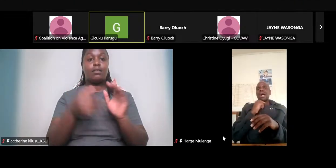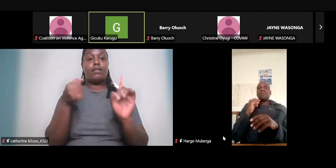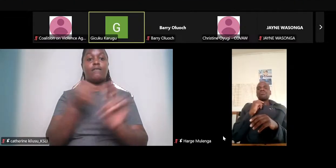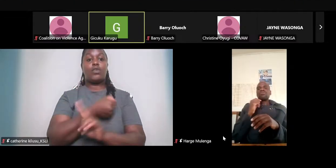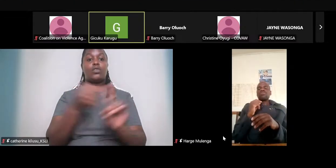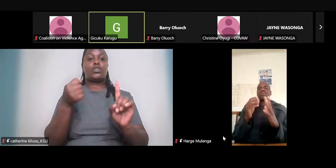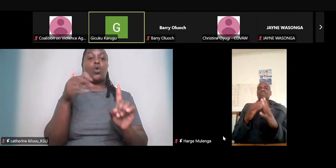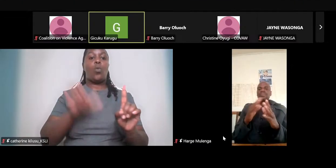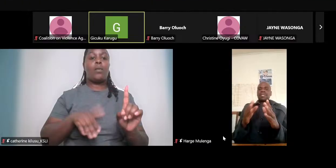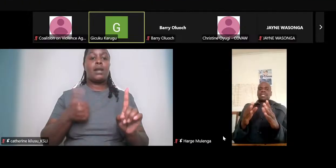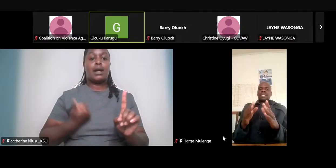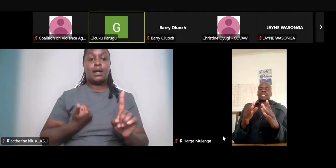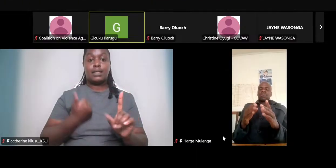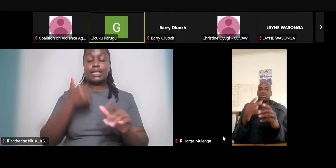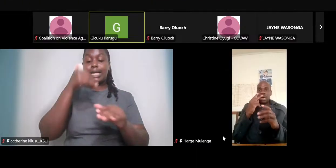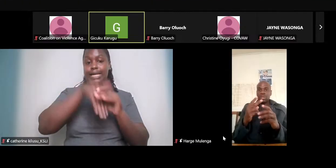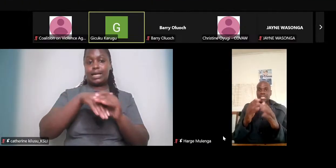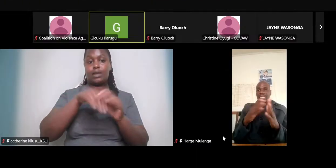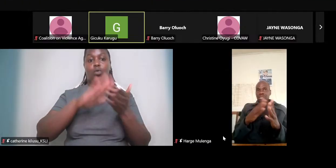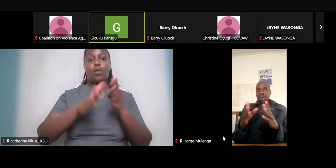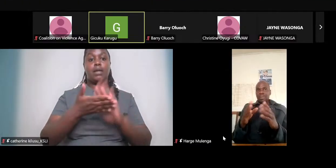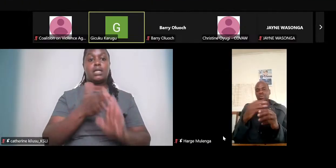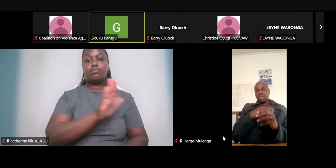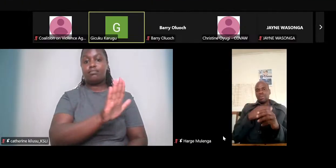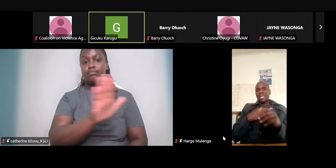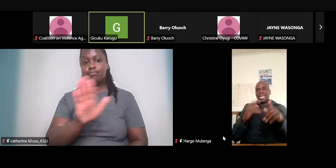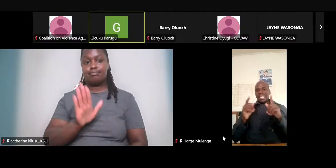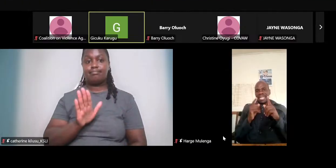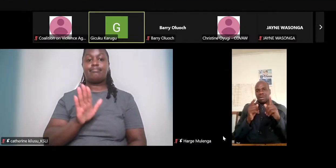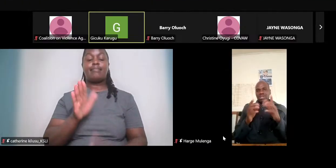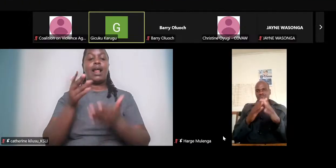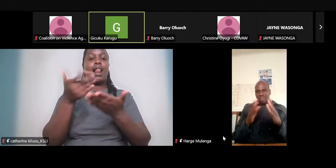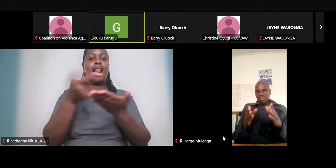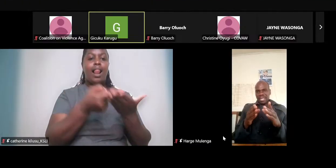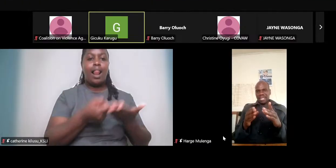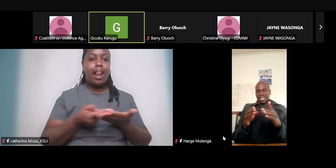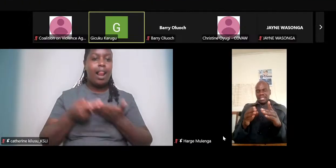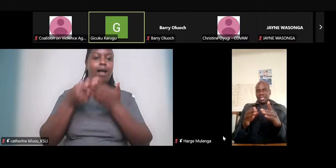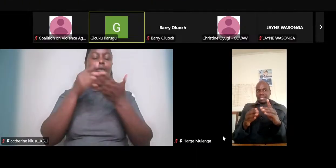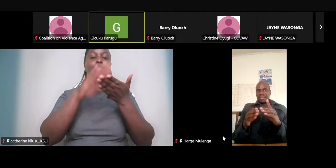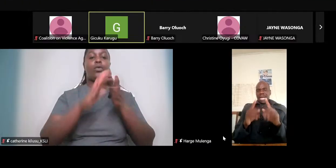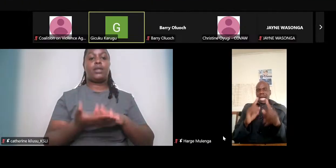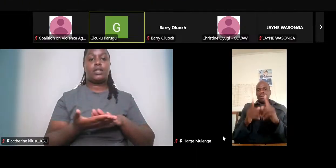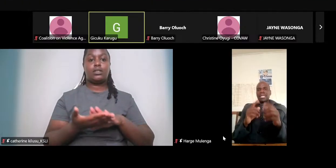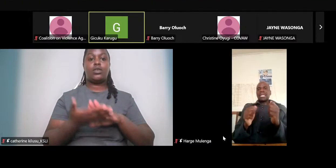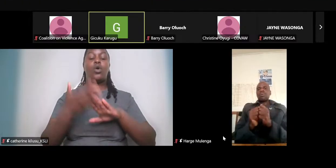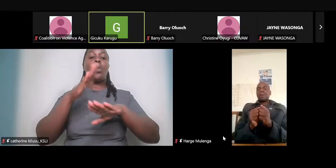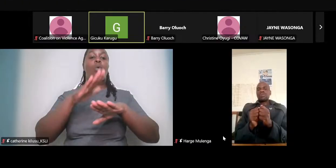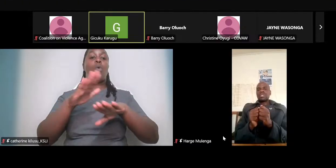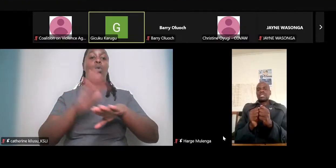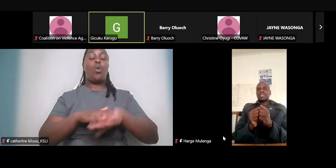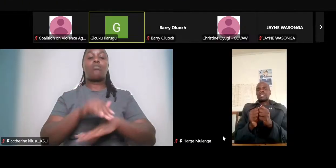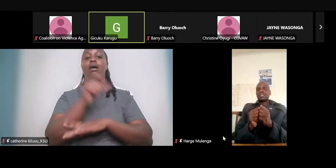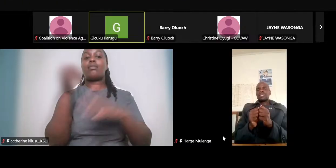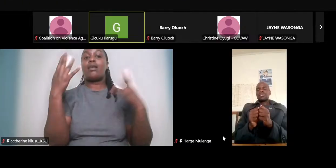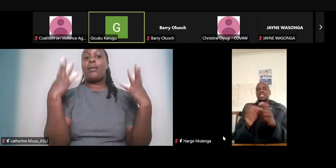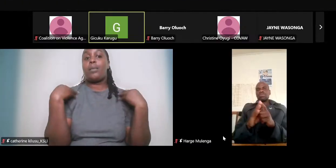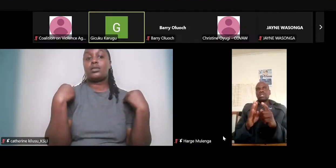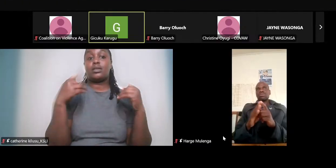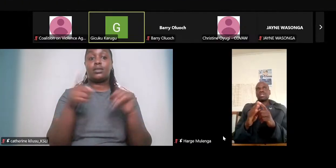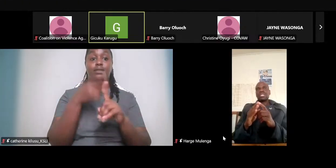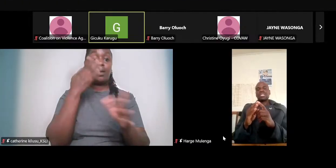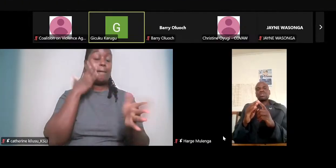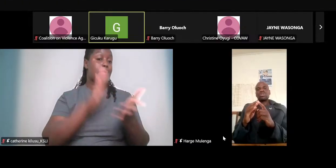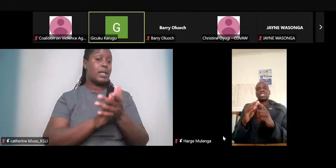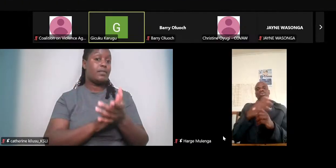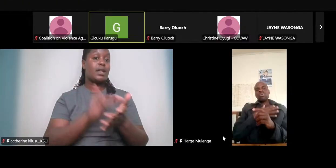their communities, speaking with communities on the practices and the beliefs that have been harmful